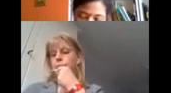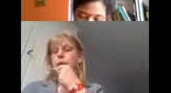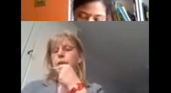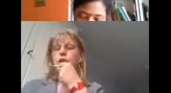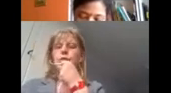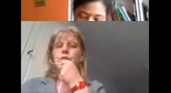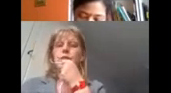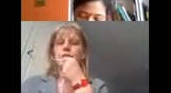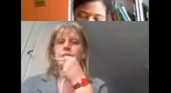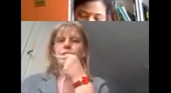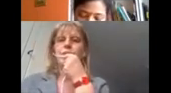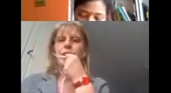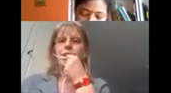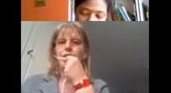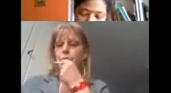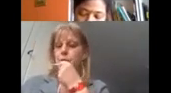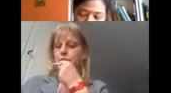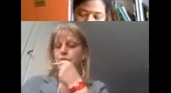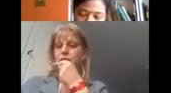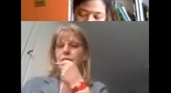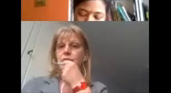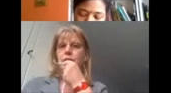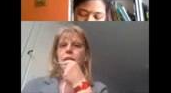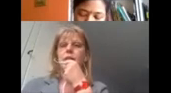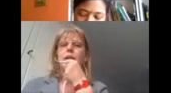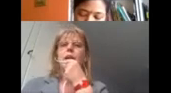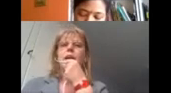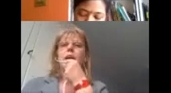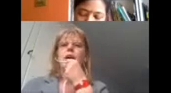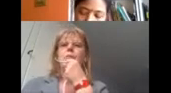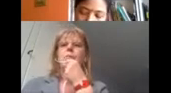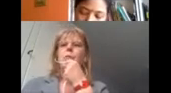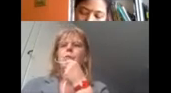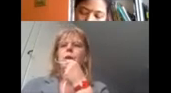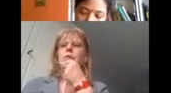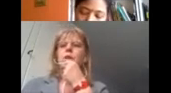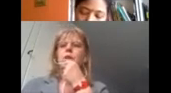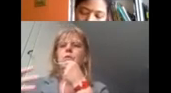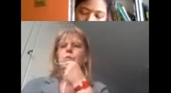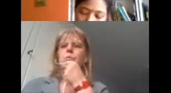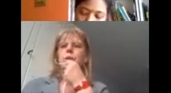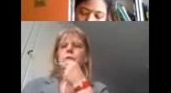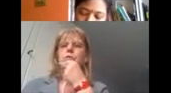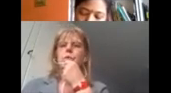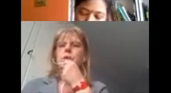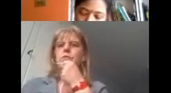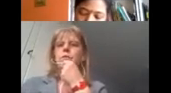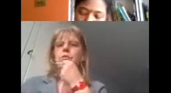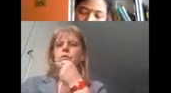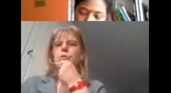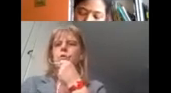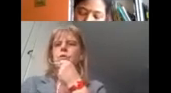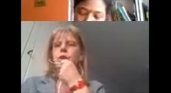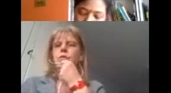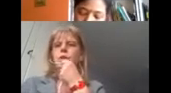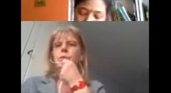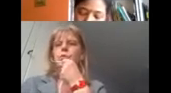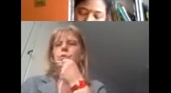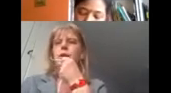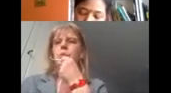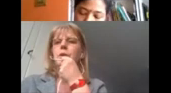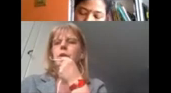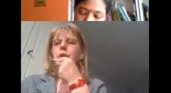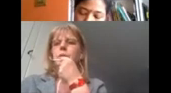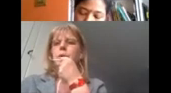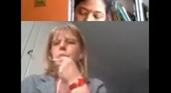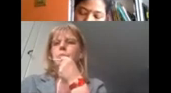I found it a really useful session, so thank you very much for sharing everything. And we are starting to build a suite of resources that hopefully will also